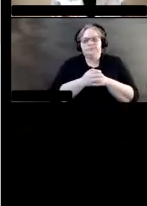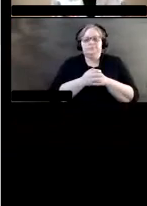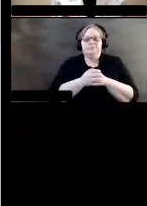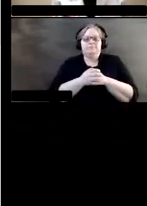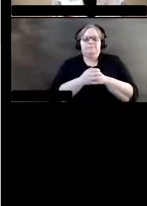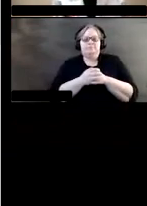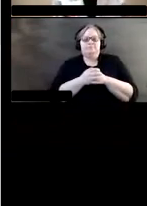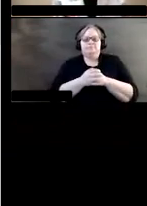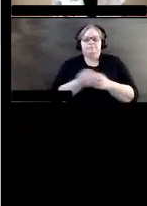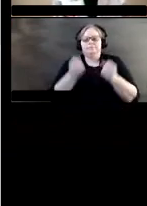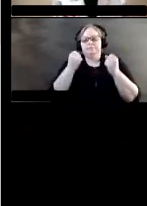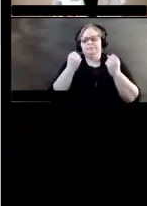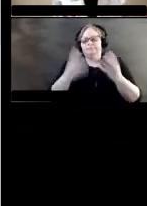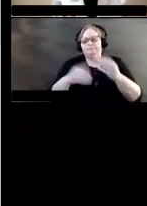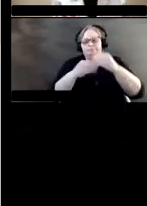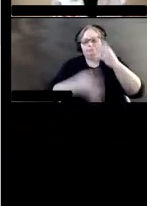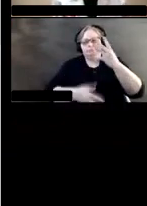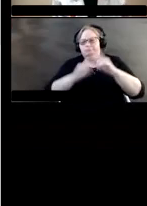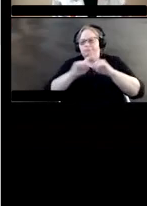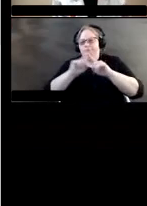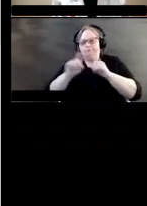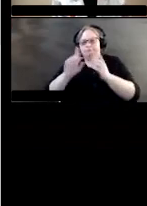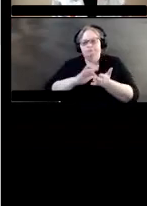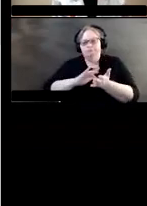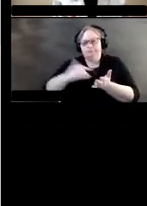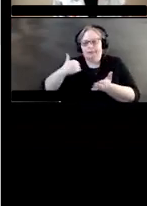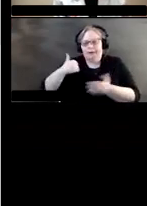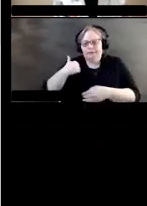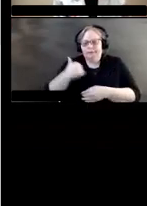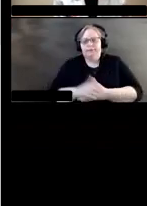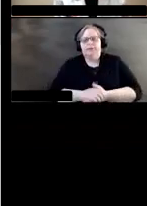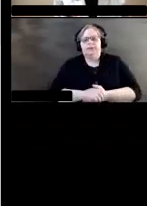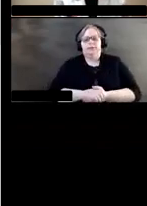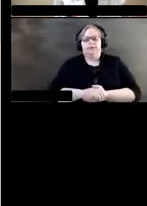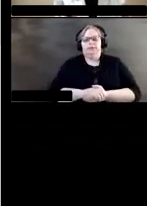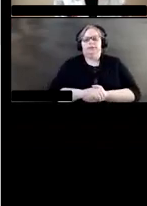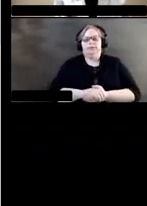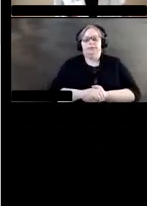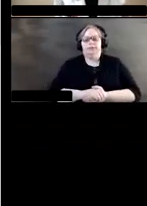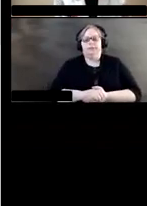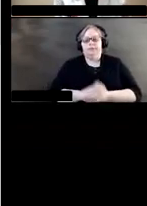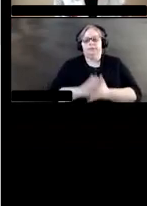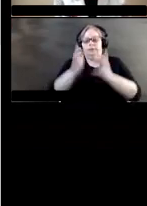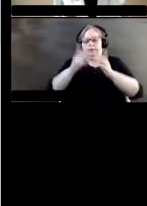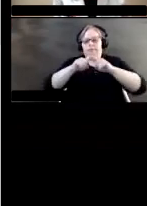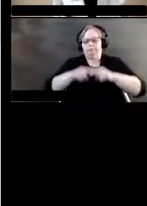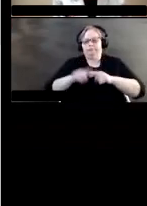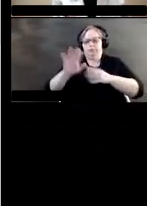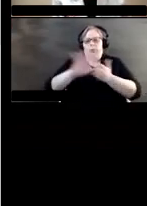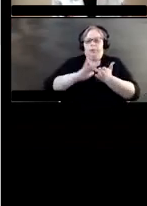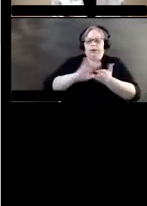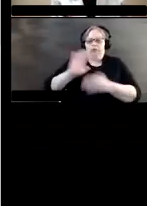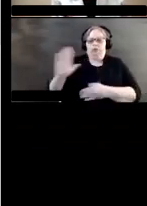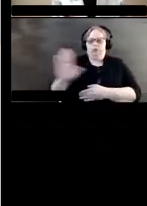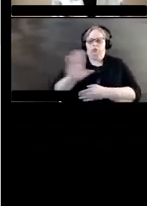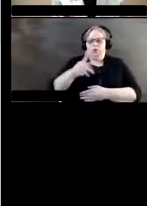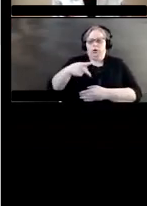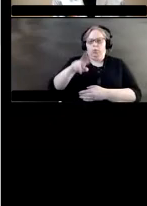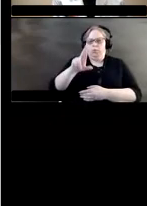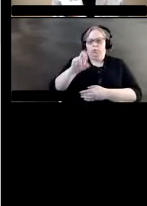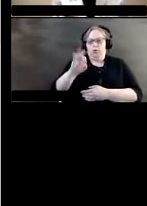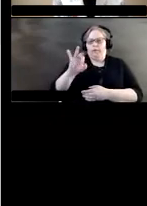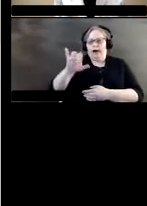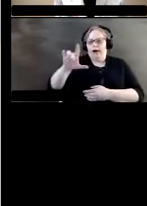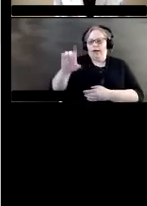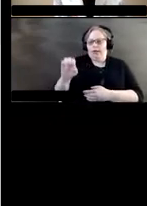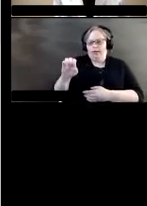many different medications, and a lot of it depends on your medication profile to see